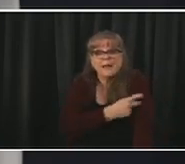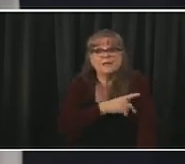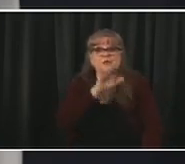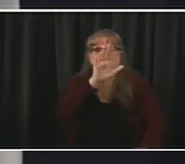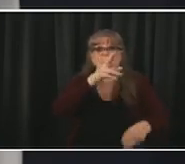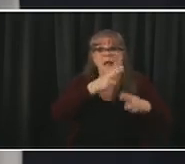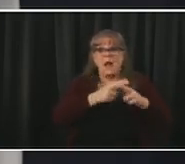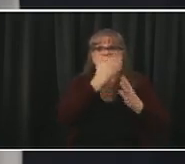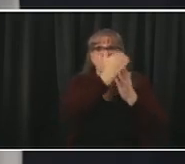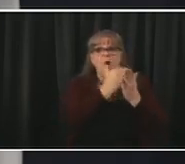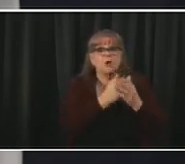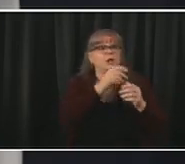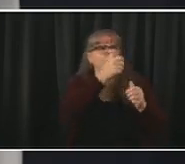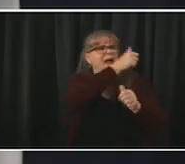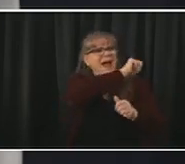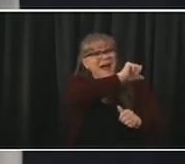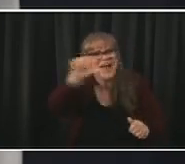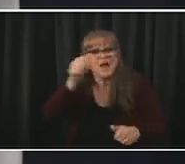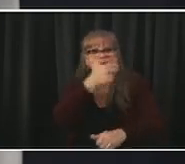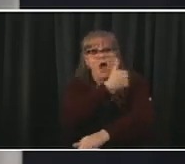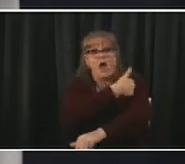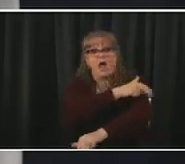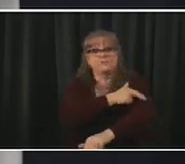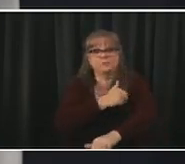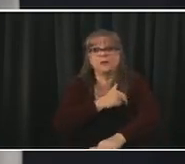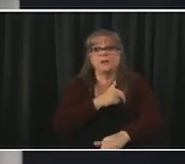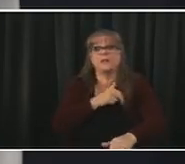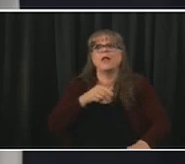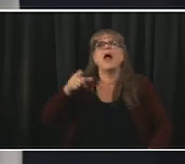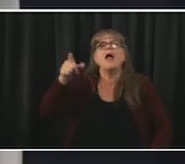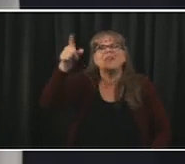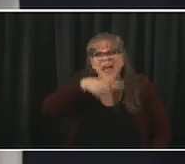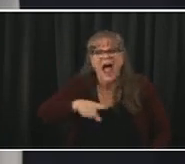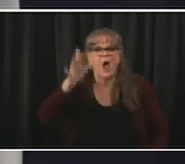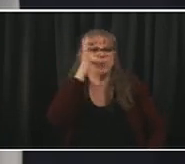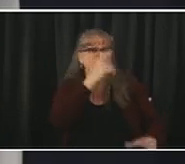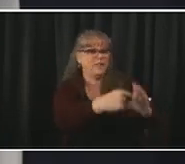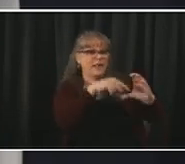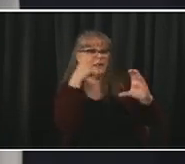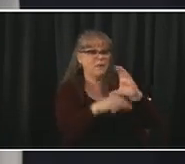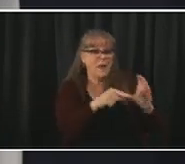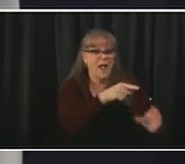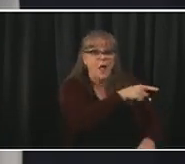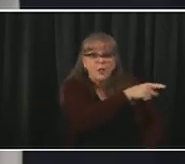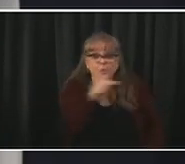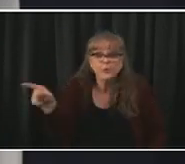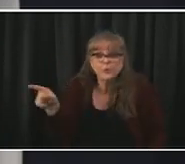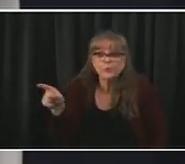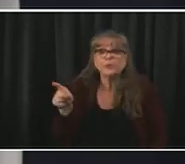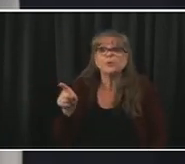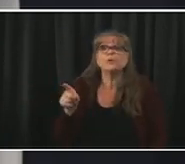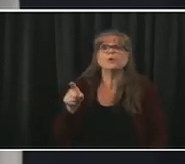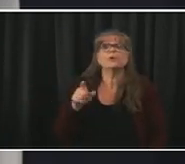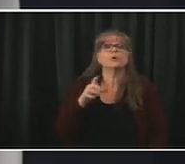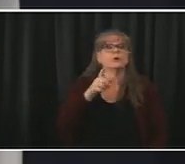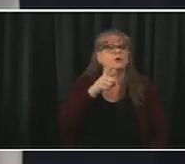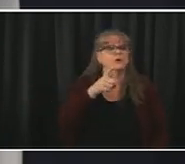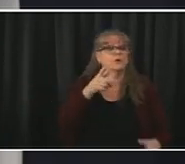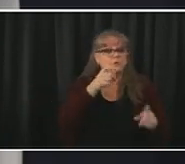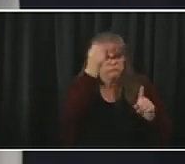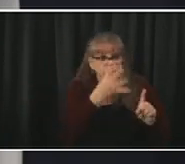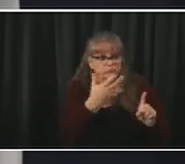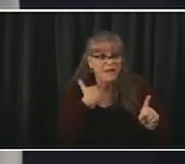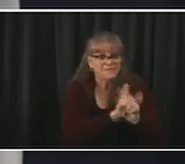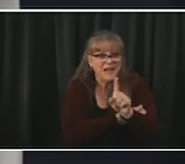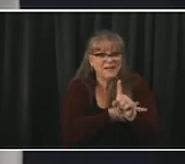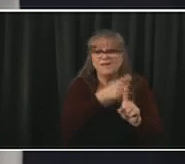or Kaiser, you just get the invitation based on your age. You don't need to sign anywhere else. You don't need to sign anywhere else up. If you don't think that you